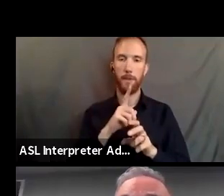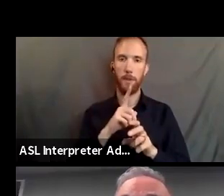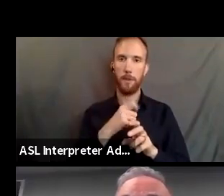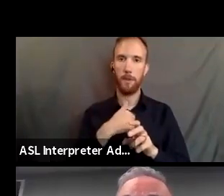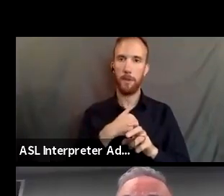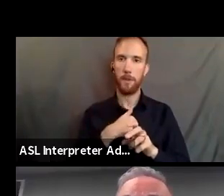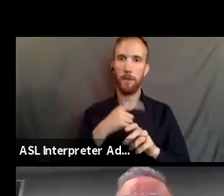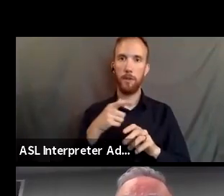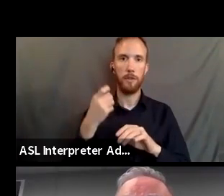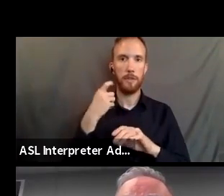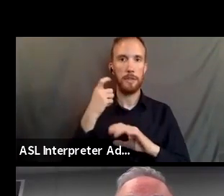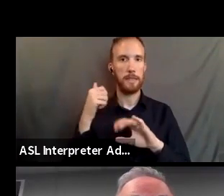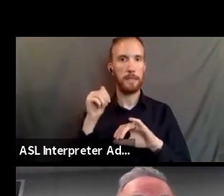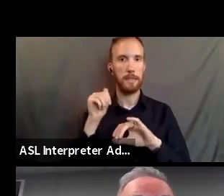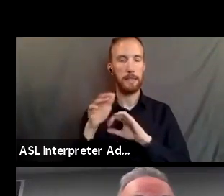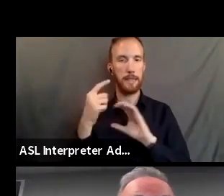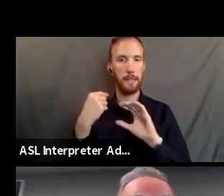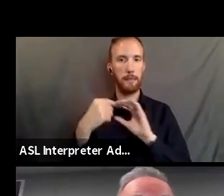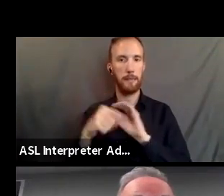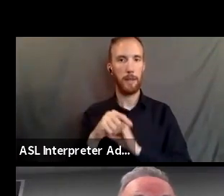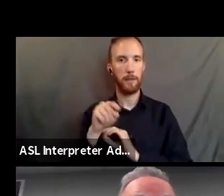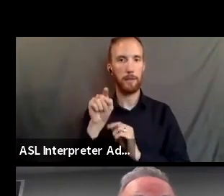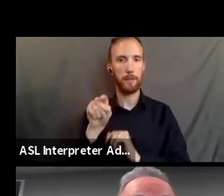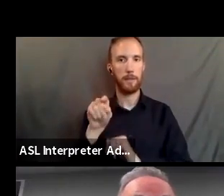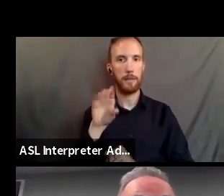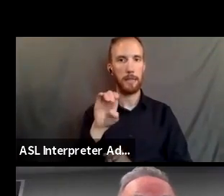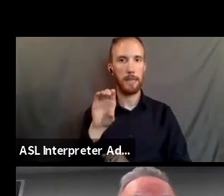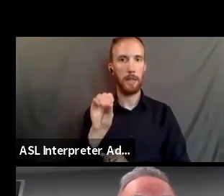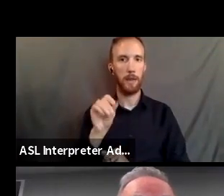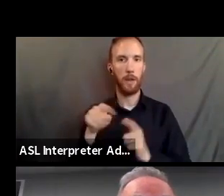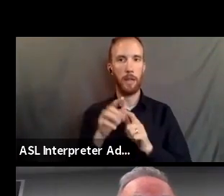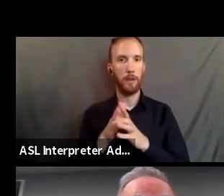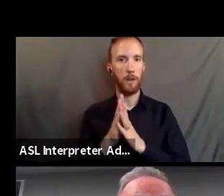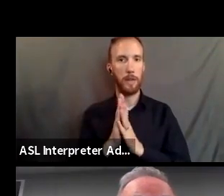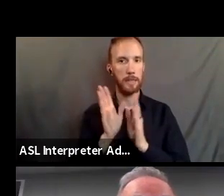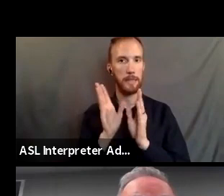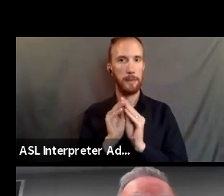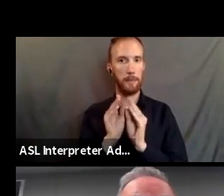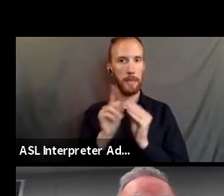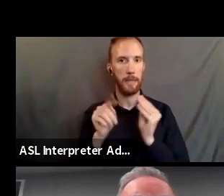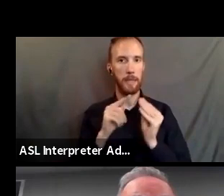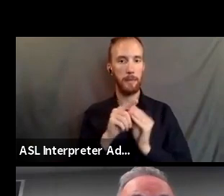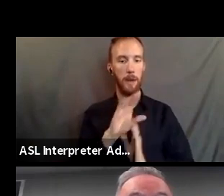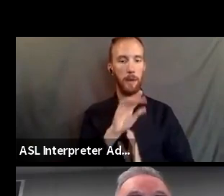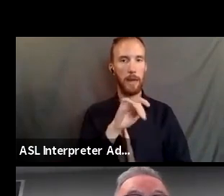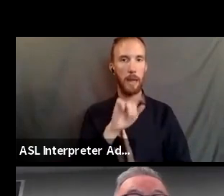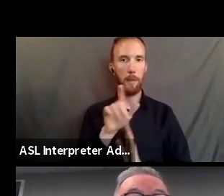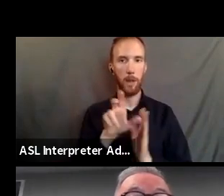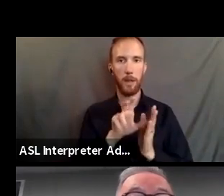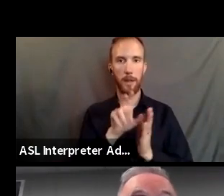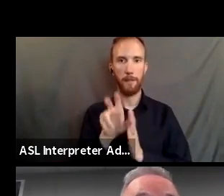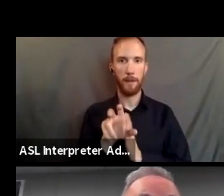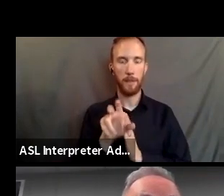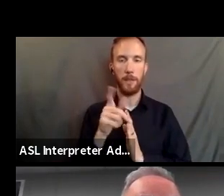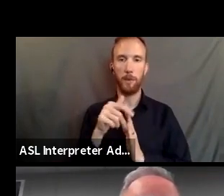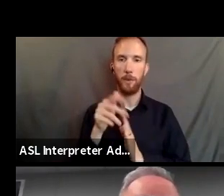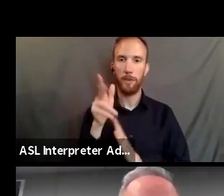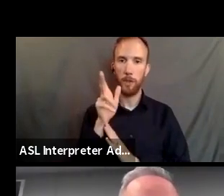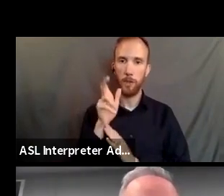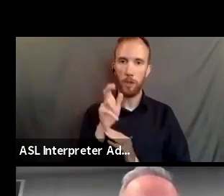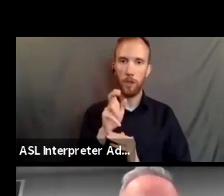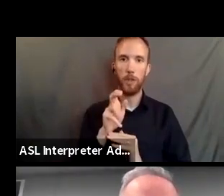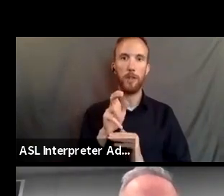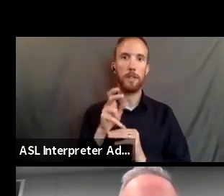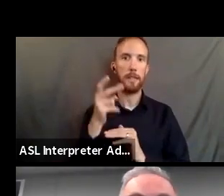email to the ceo and the board requesting a meeting about a capital investment we heard we received through our press release from the